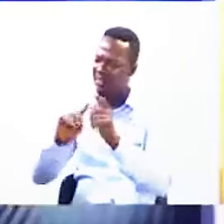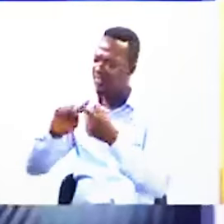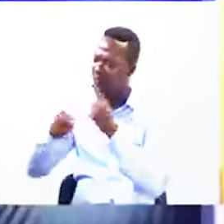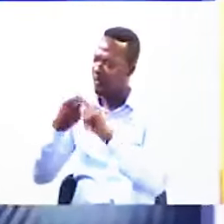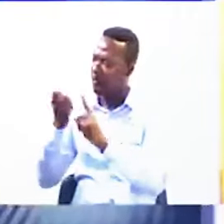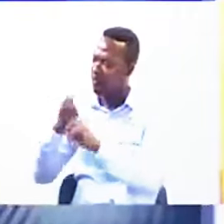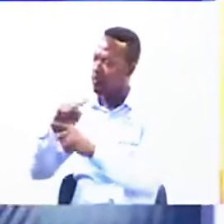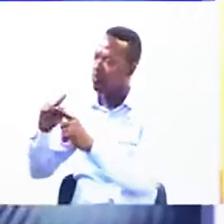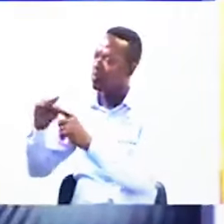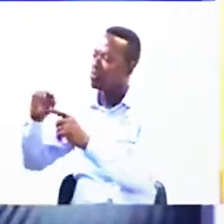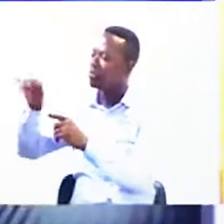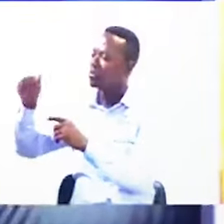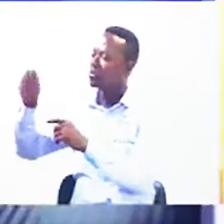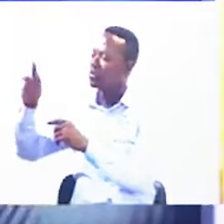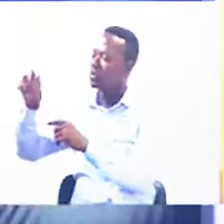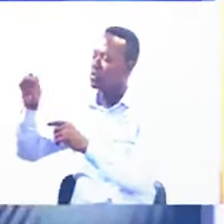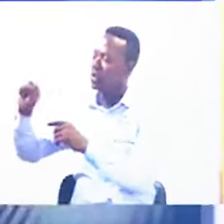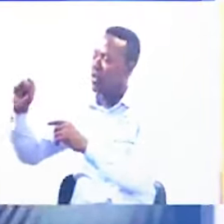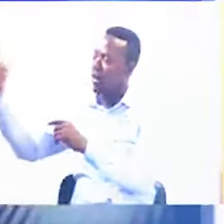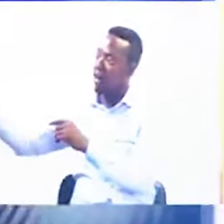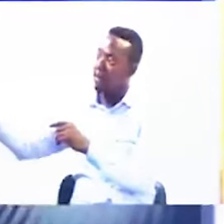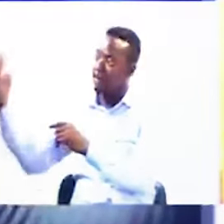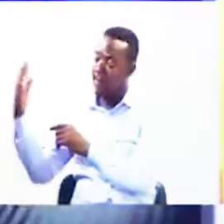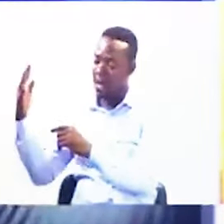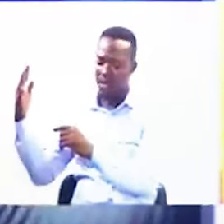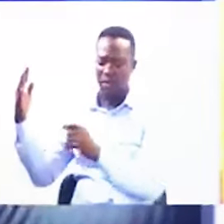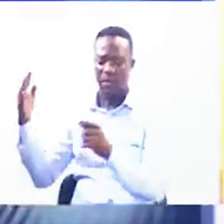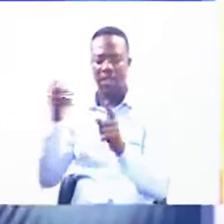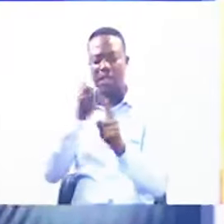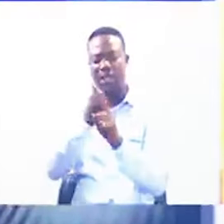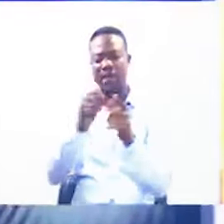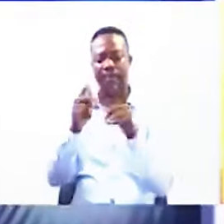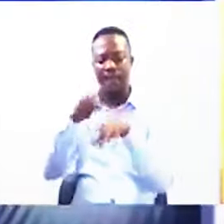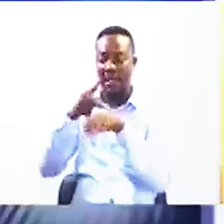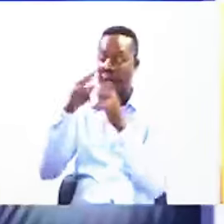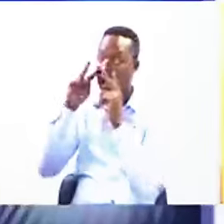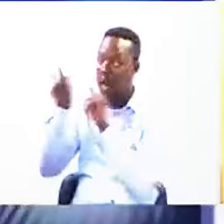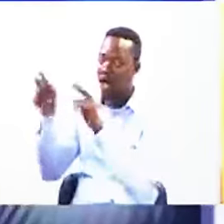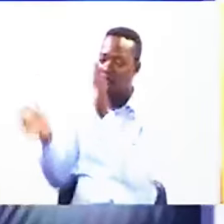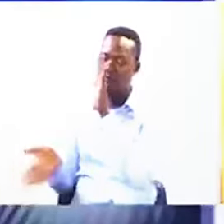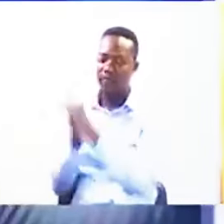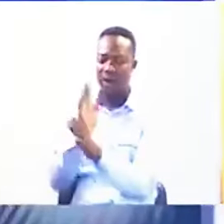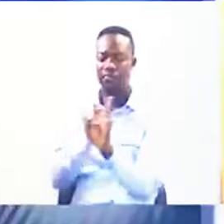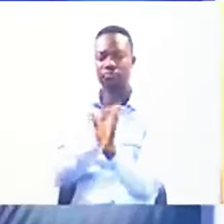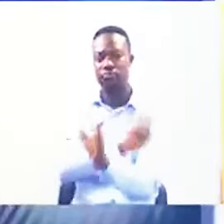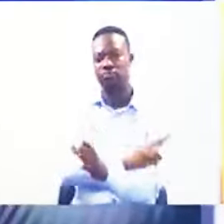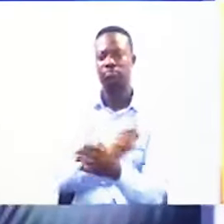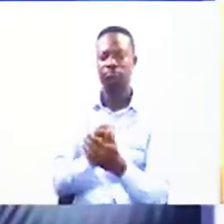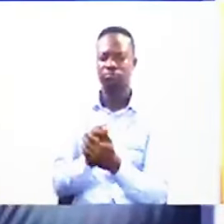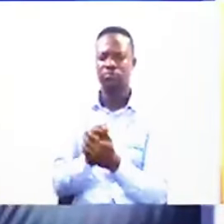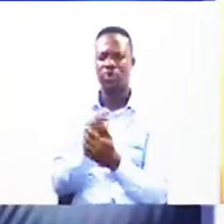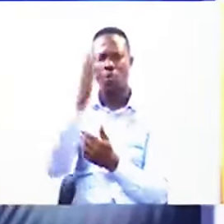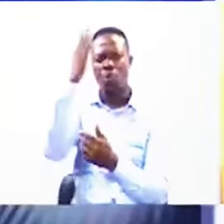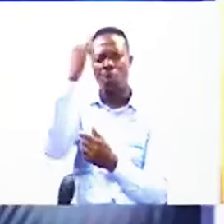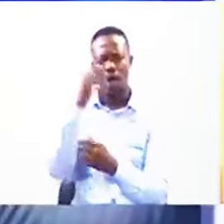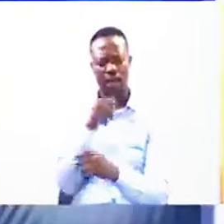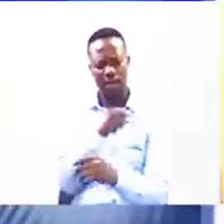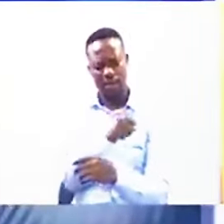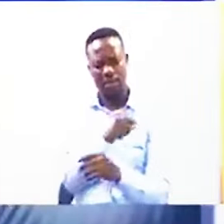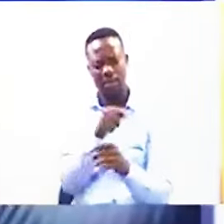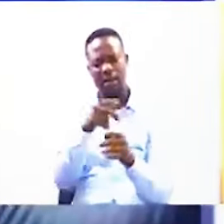came, Peter wouldn't eat with the Gentiles anymore. Reason: he was afraid